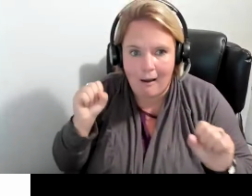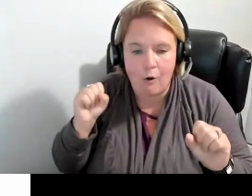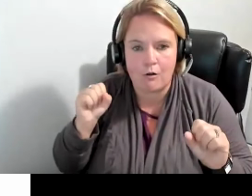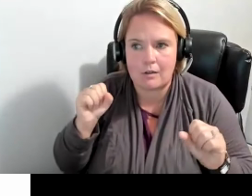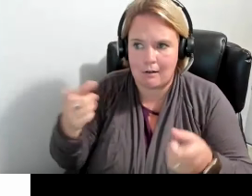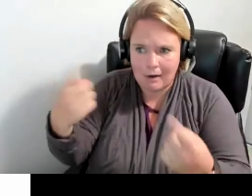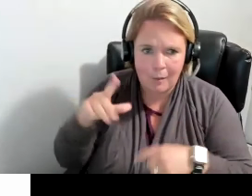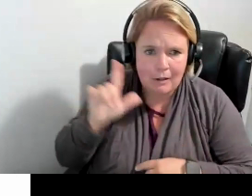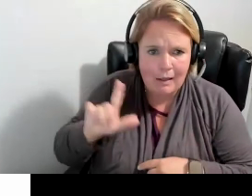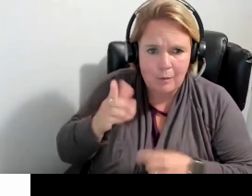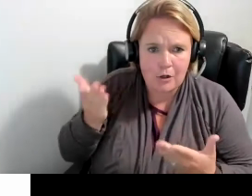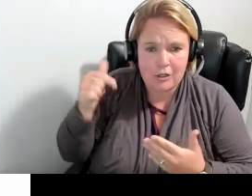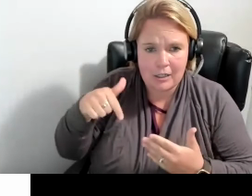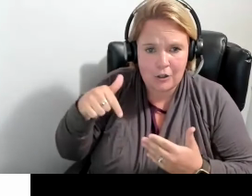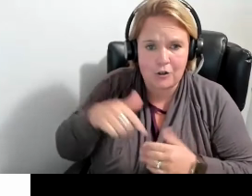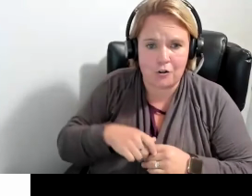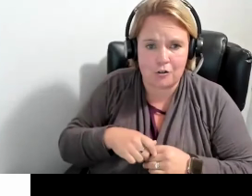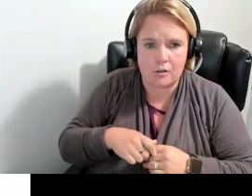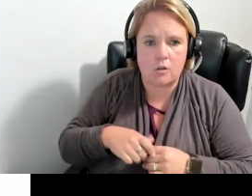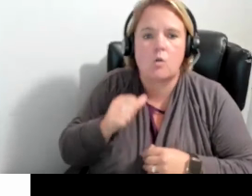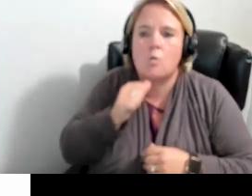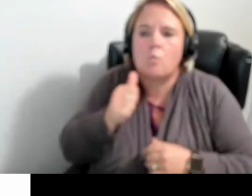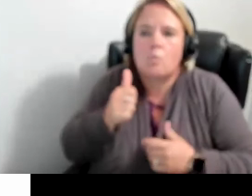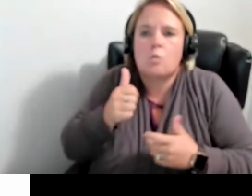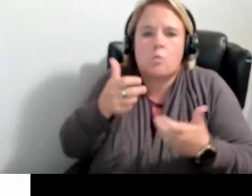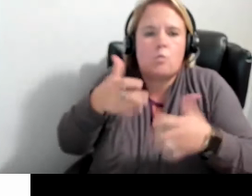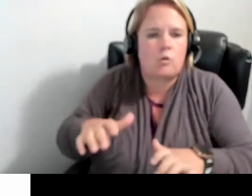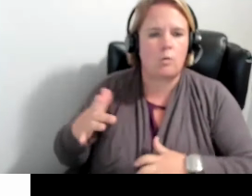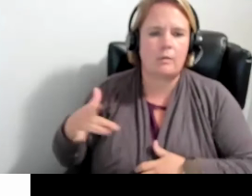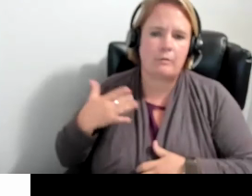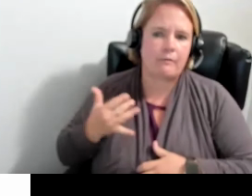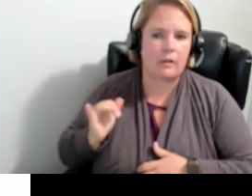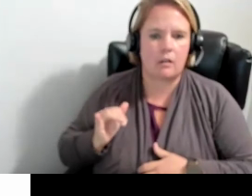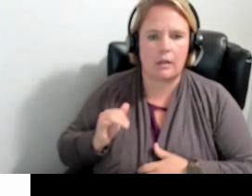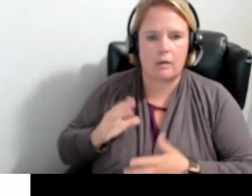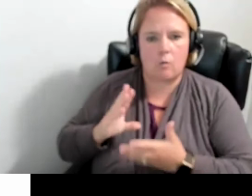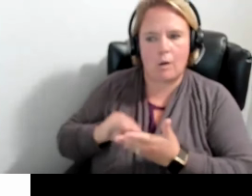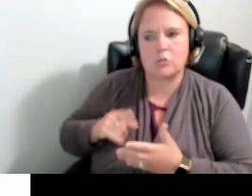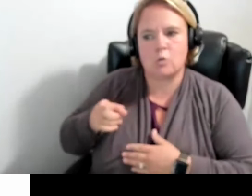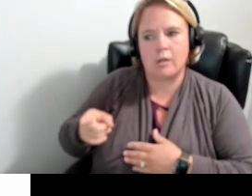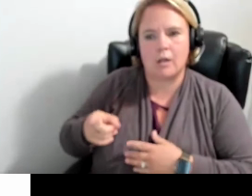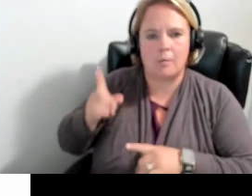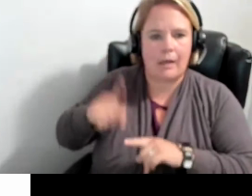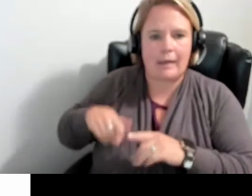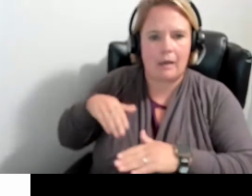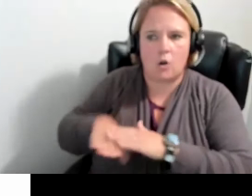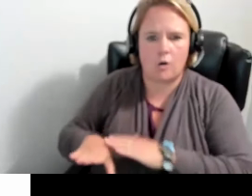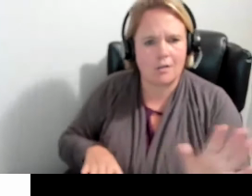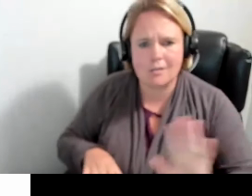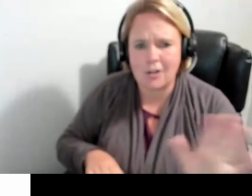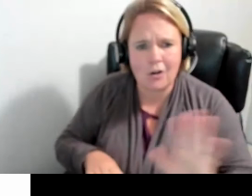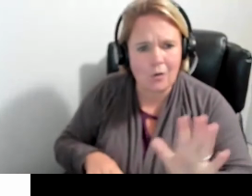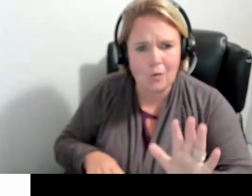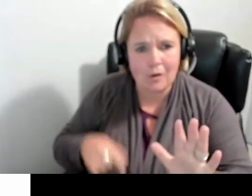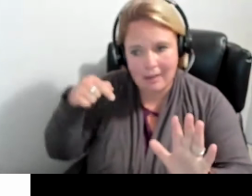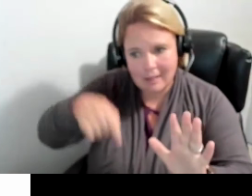our campus. We don't want them to feel like I'm a student there, but I can't really go there. Like, we want them to feel like this is your